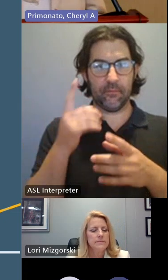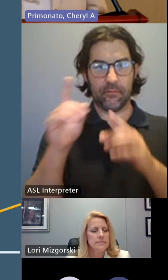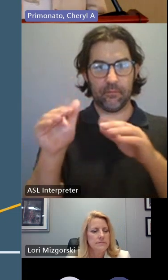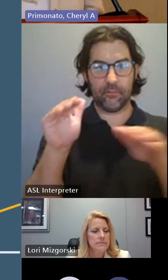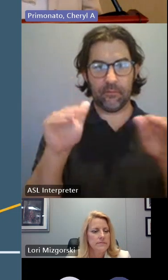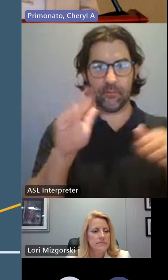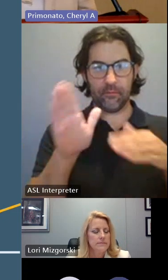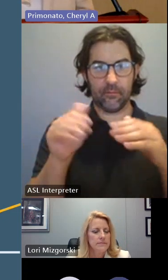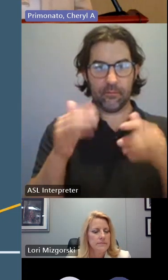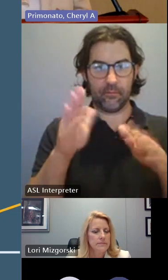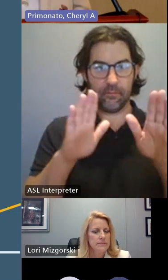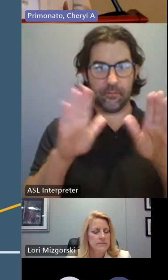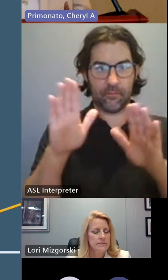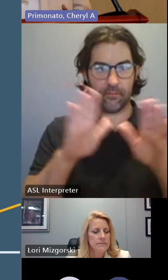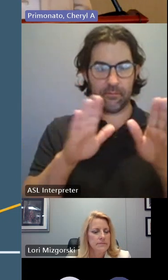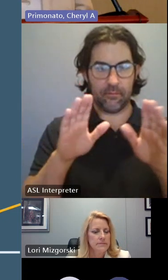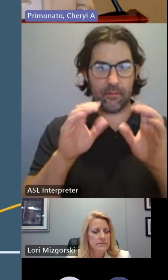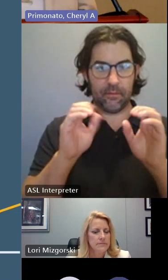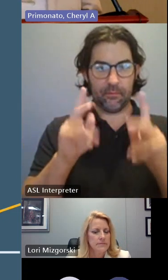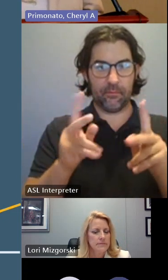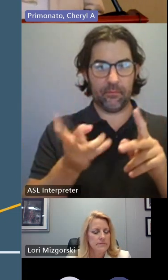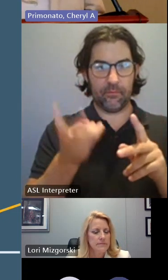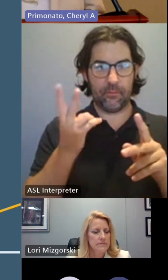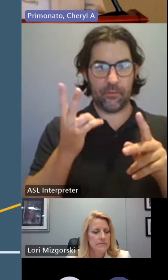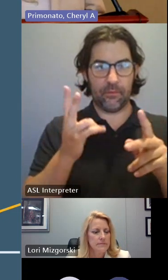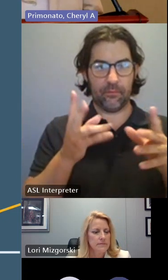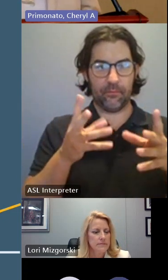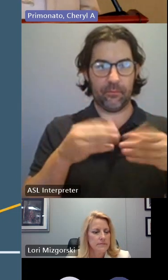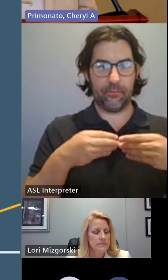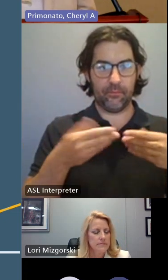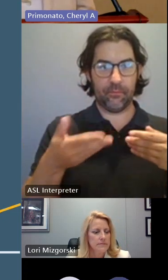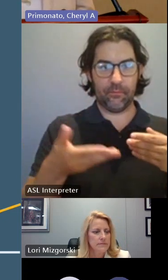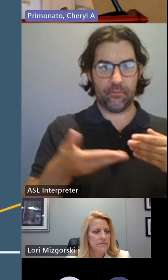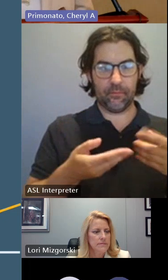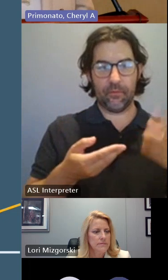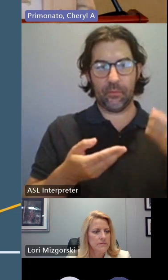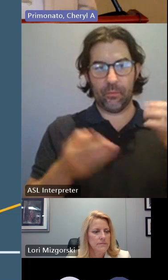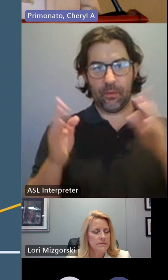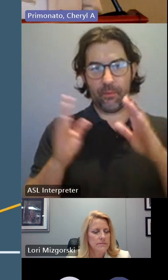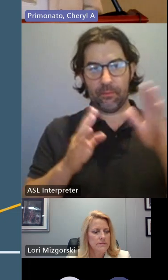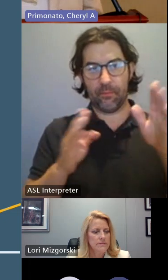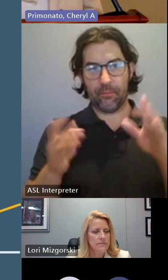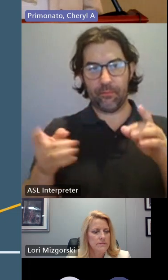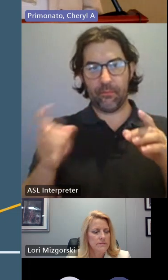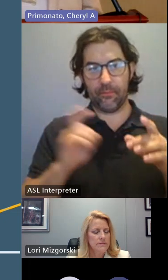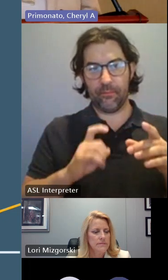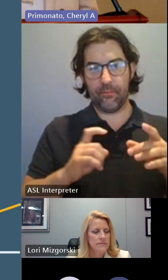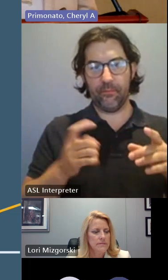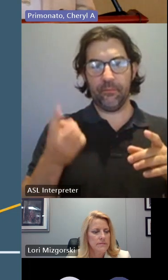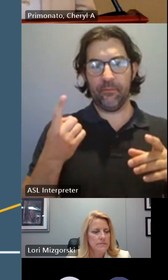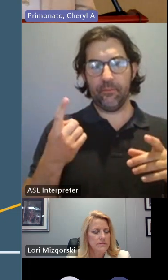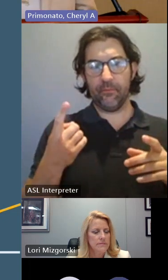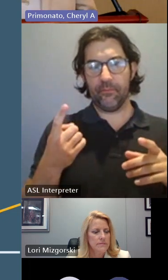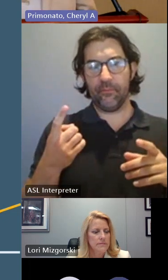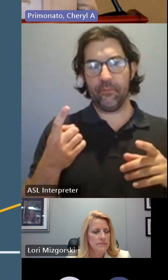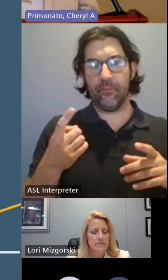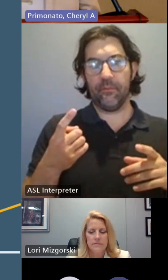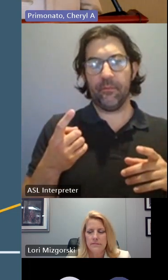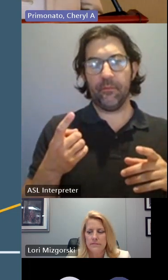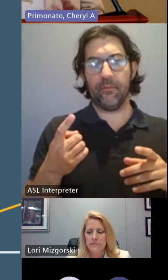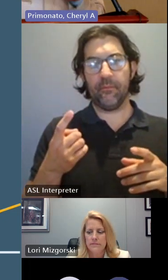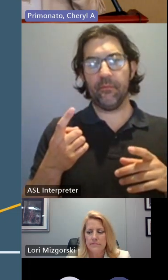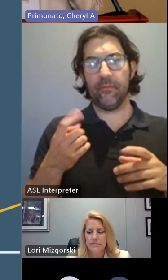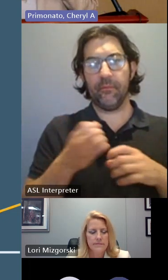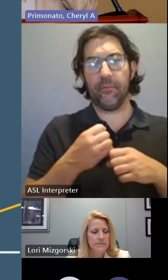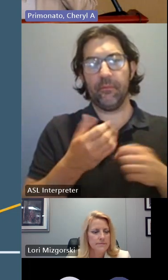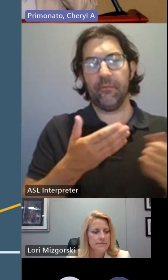all notified of the bid opportunity. 2 suppliers accepted invitation and PRT received 1 bid. To furnish